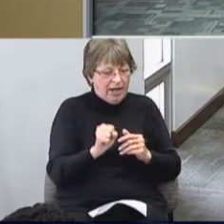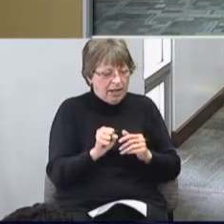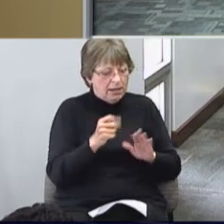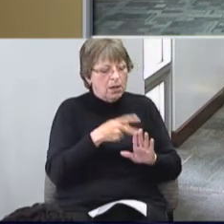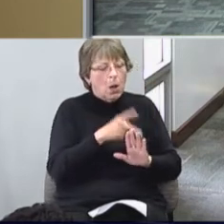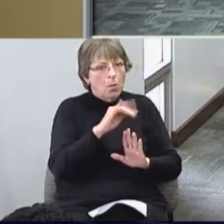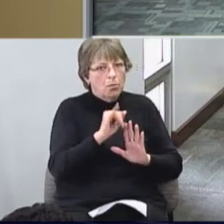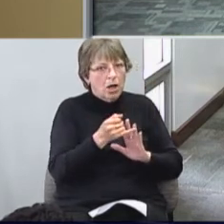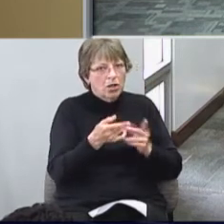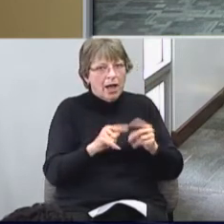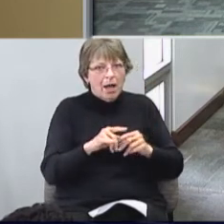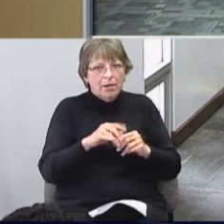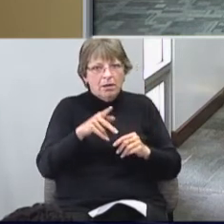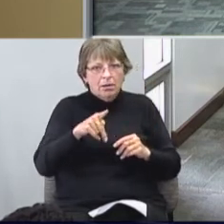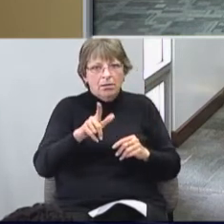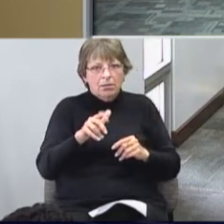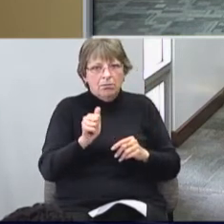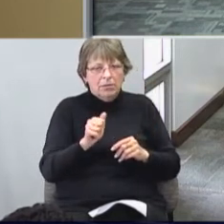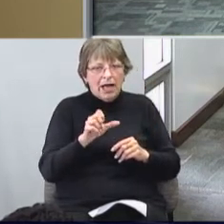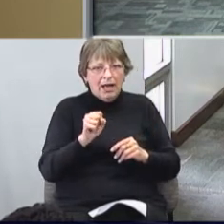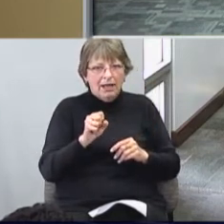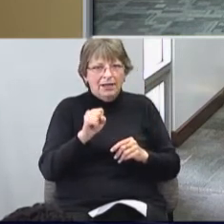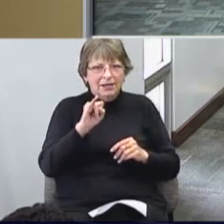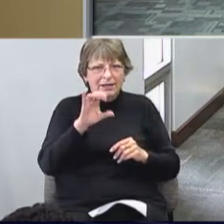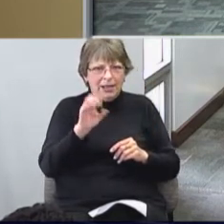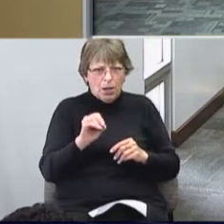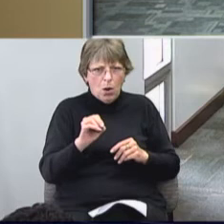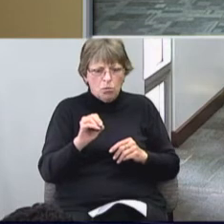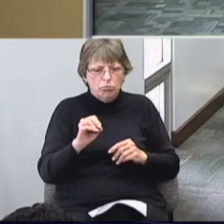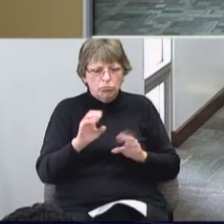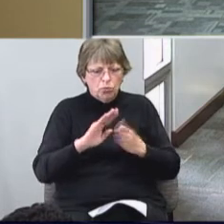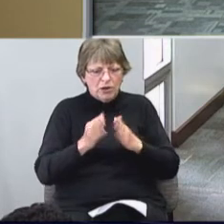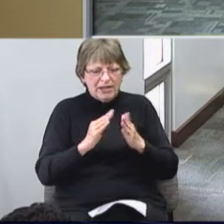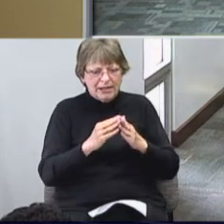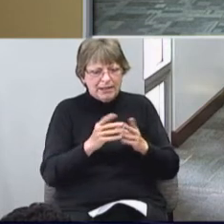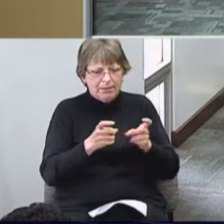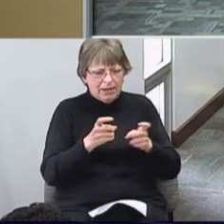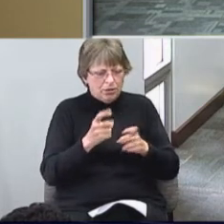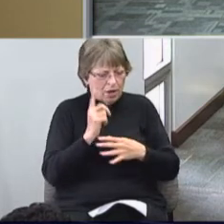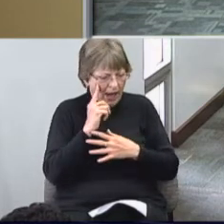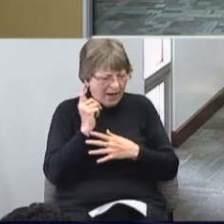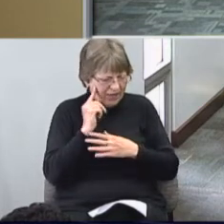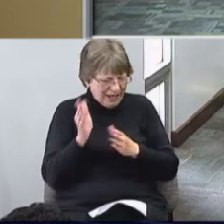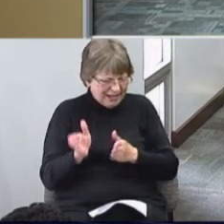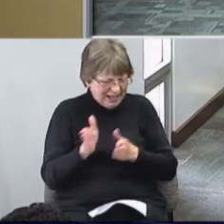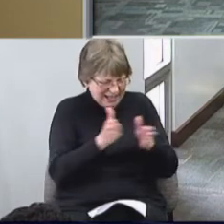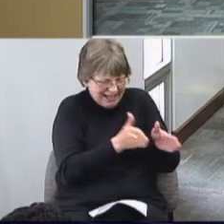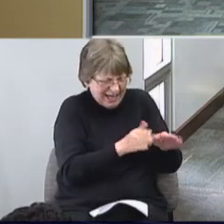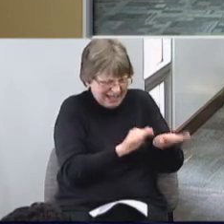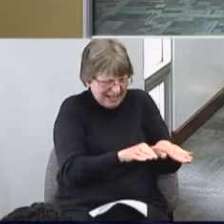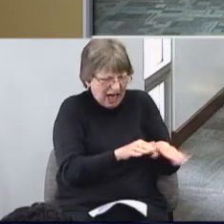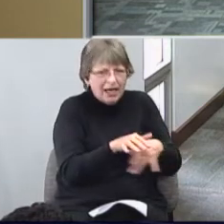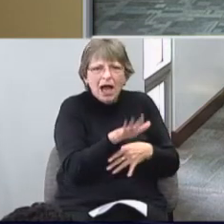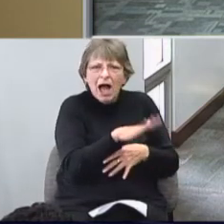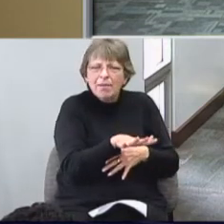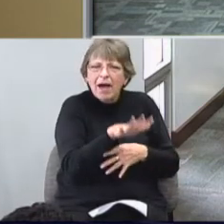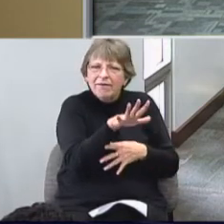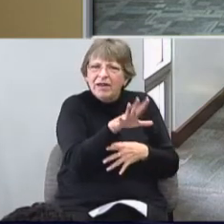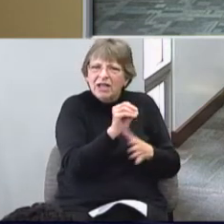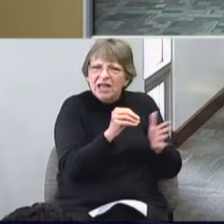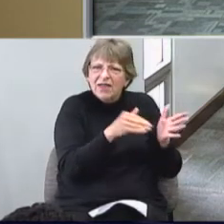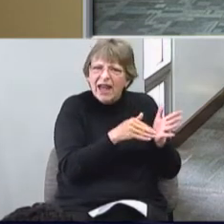when Joe Plazio was city manager, I think he earmarked about $50,000